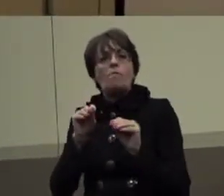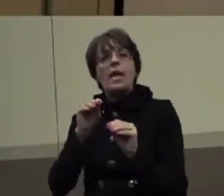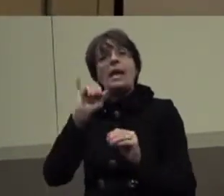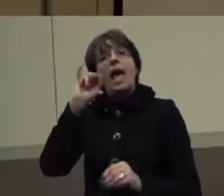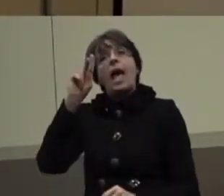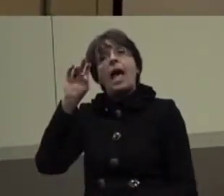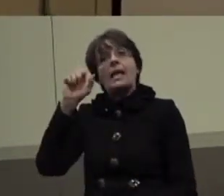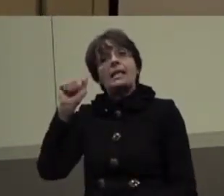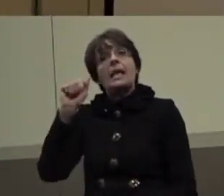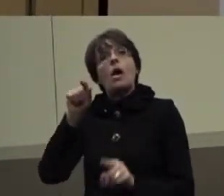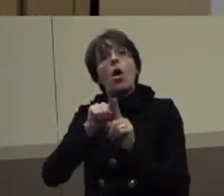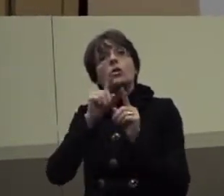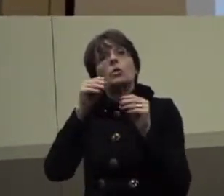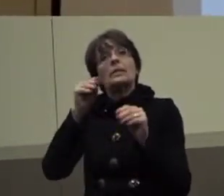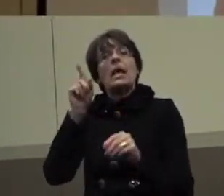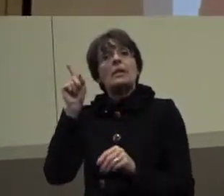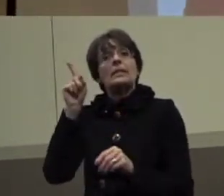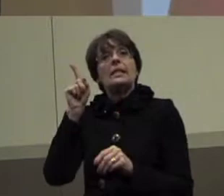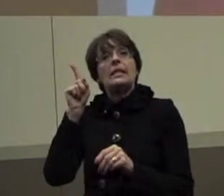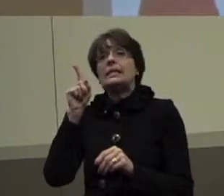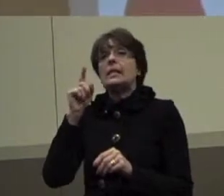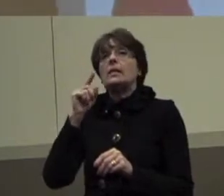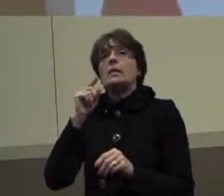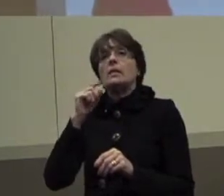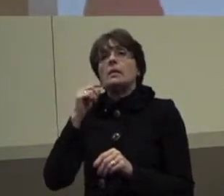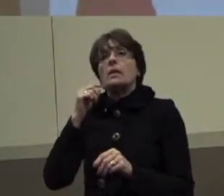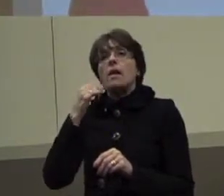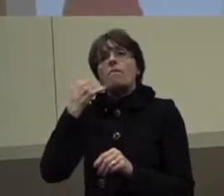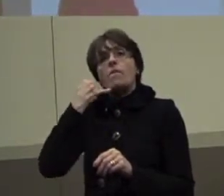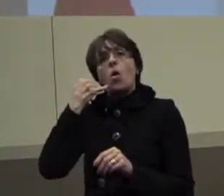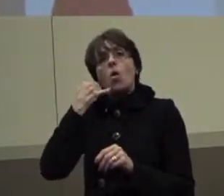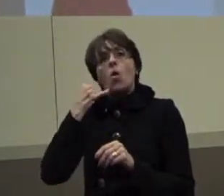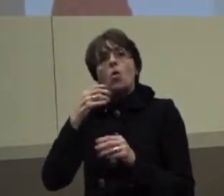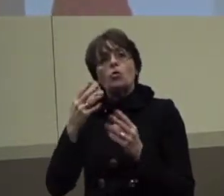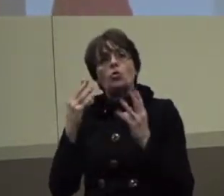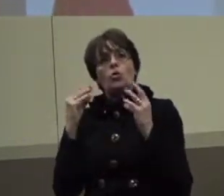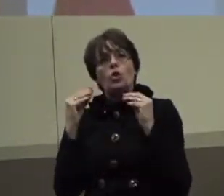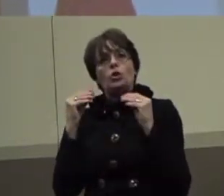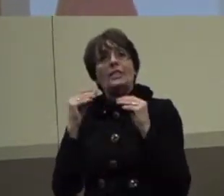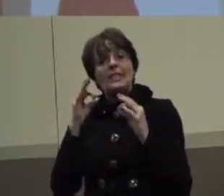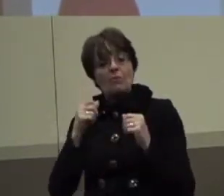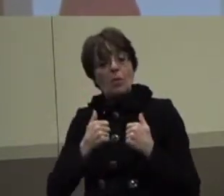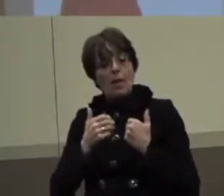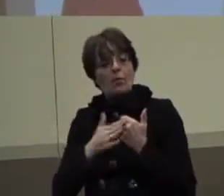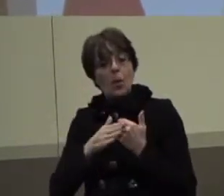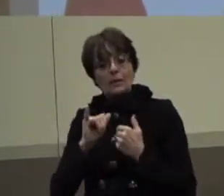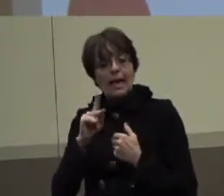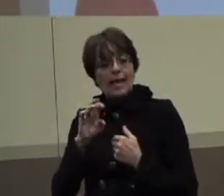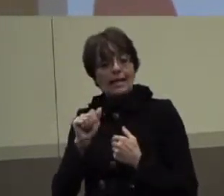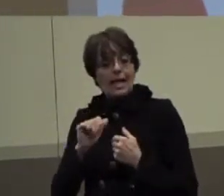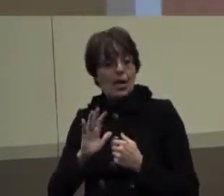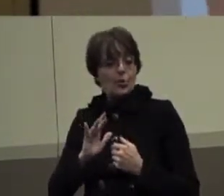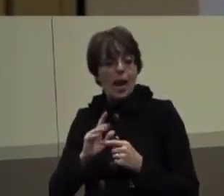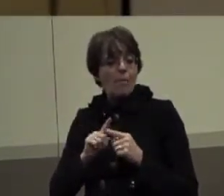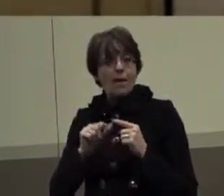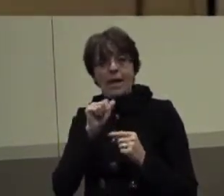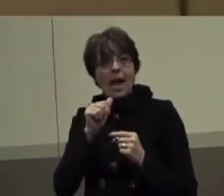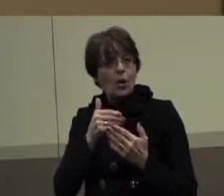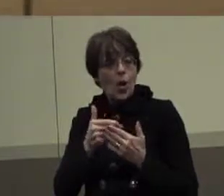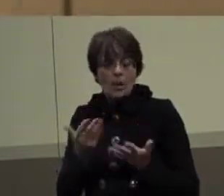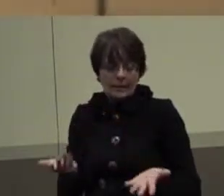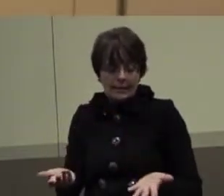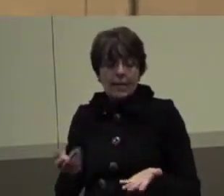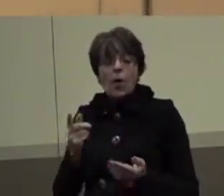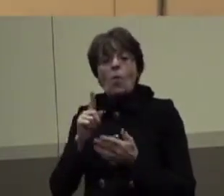IKEA also sells these little foam cushions. Well, if you live close to IKEA, that's great. If you don't, not so great. What I